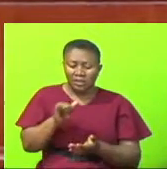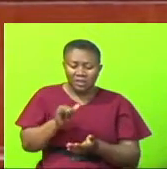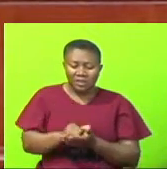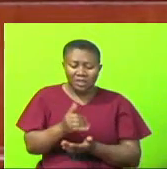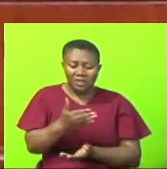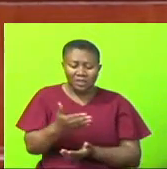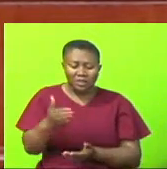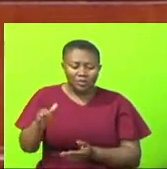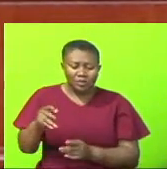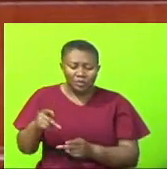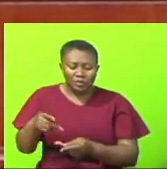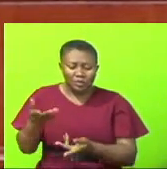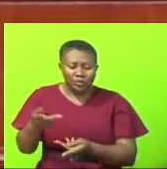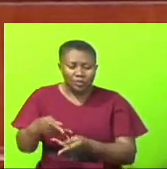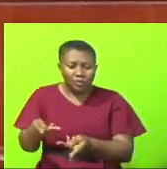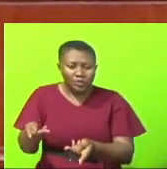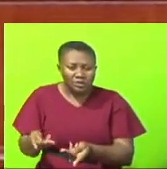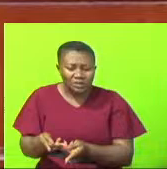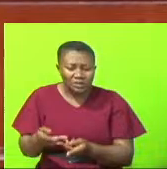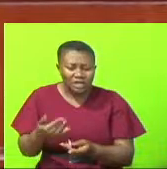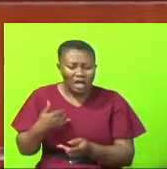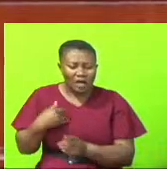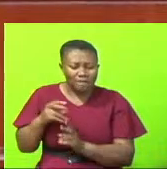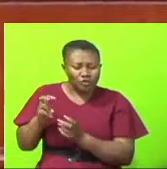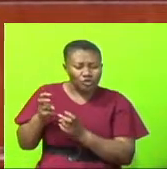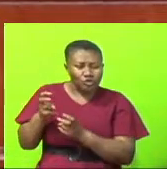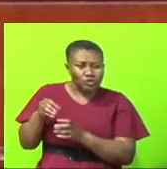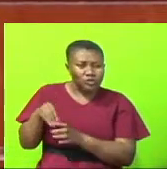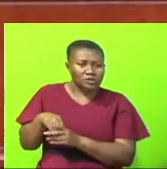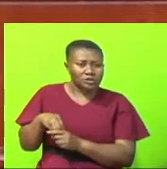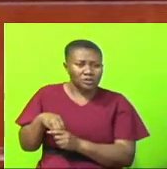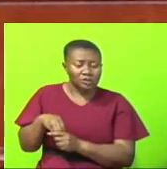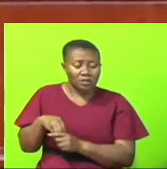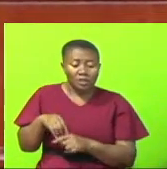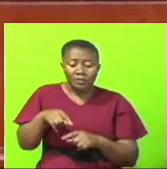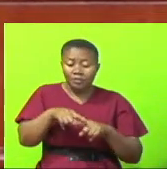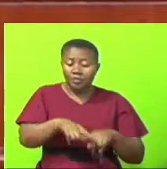The position taken by the former speaker vis-a-vis